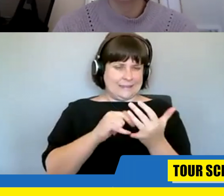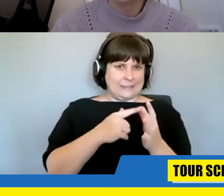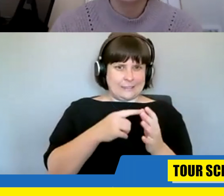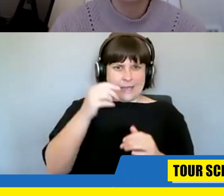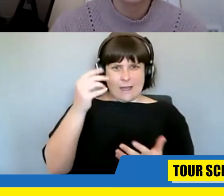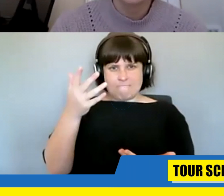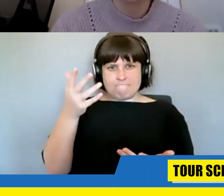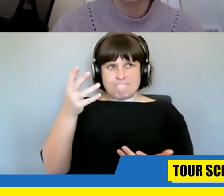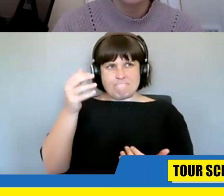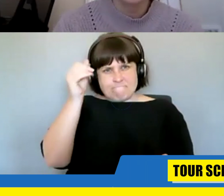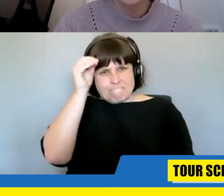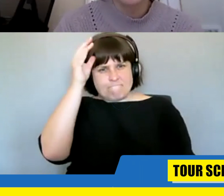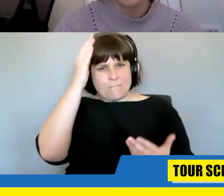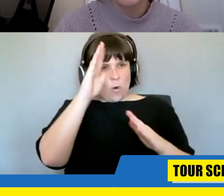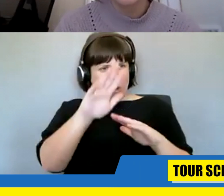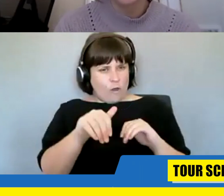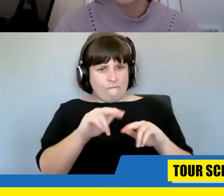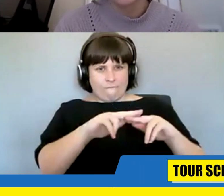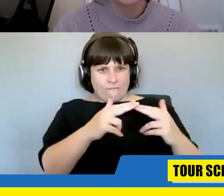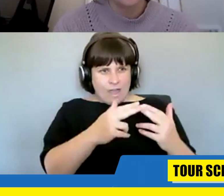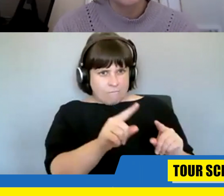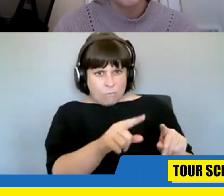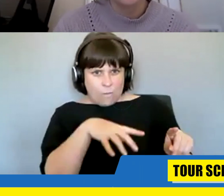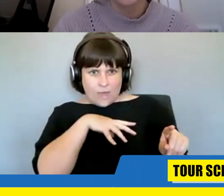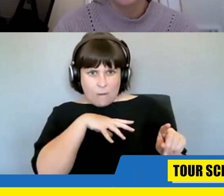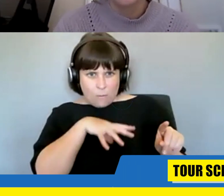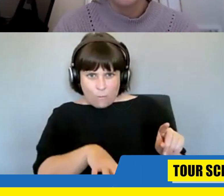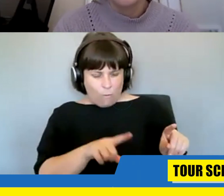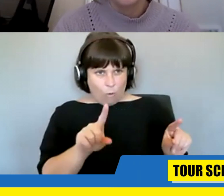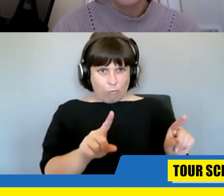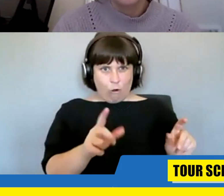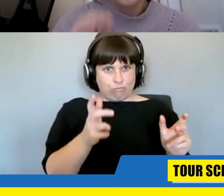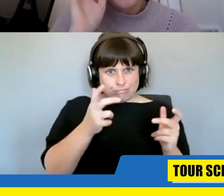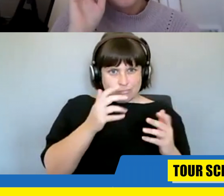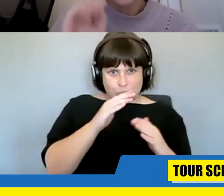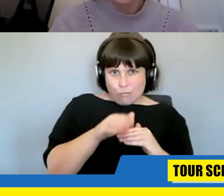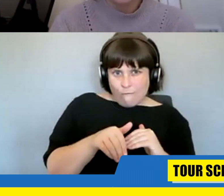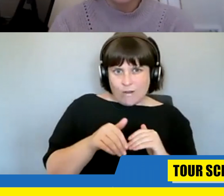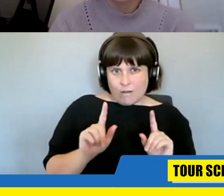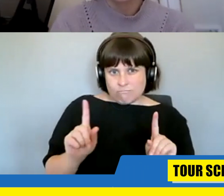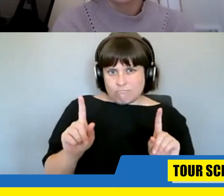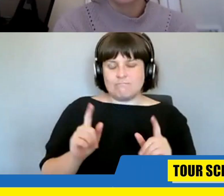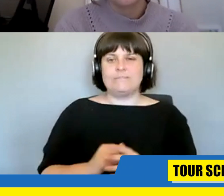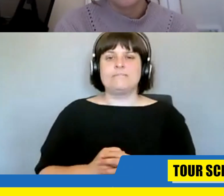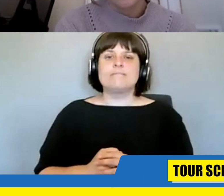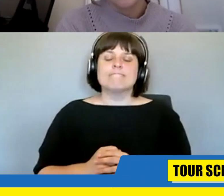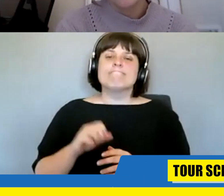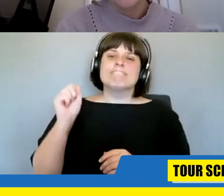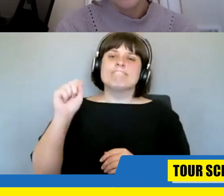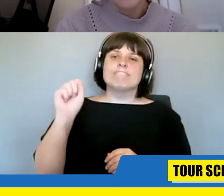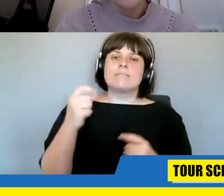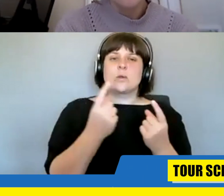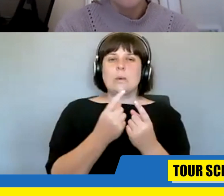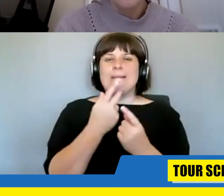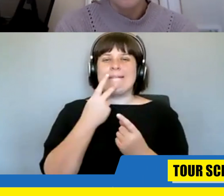what those audiences want, what those family audiences are most likely going to come to? Yeah, so one of the things, I mean, if you don't have a database,